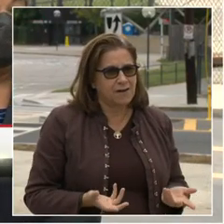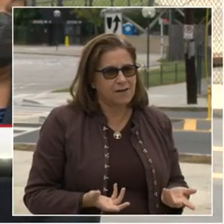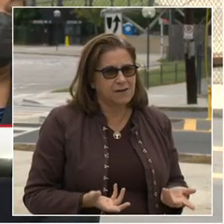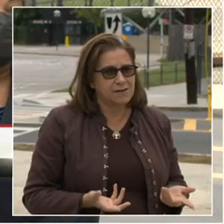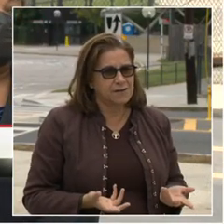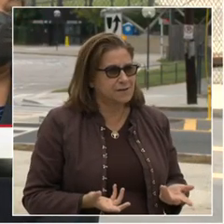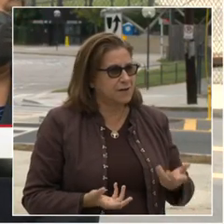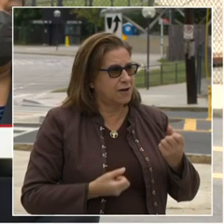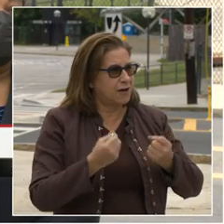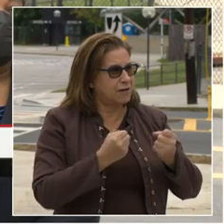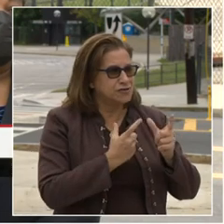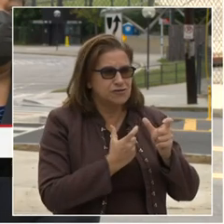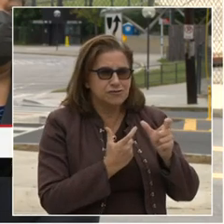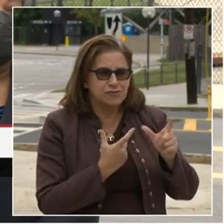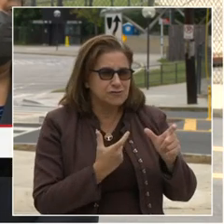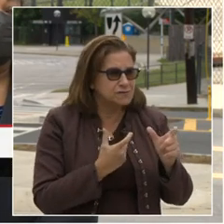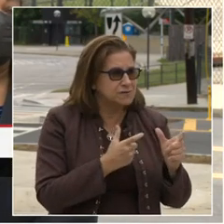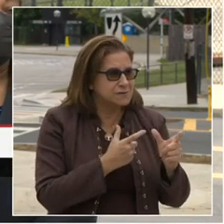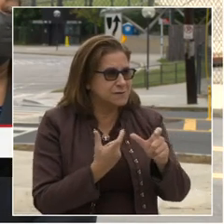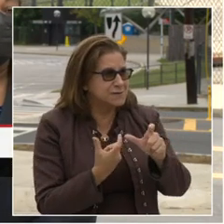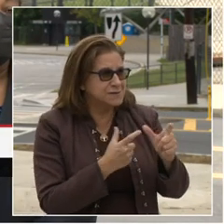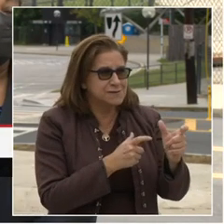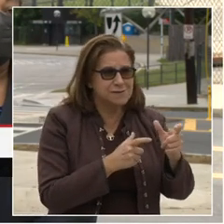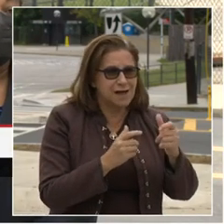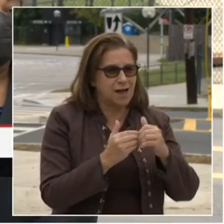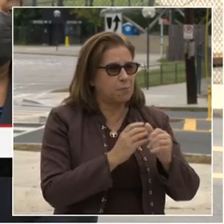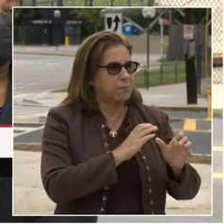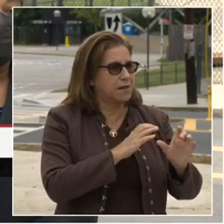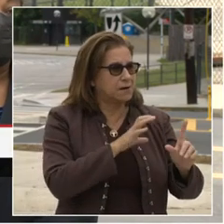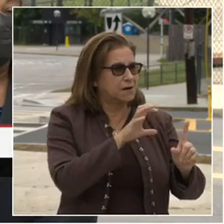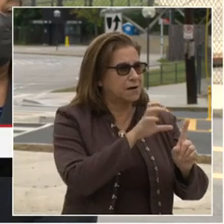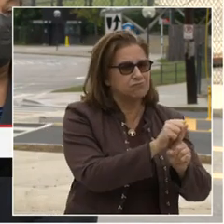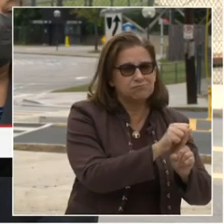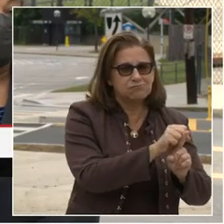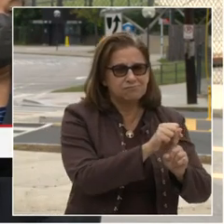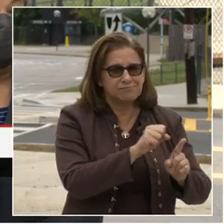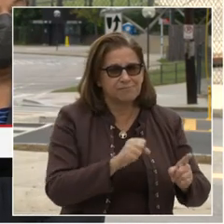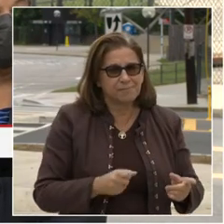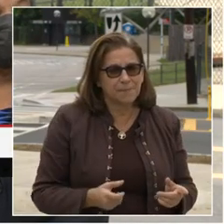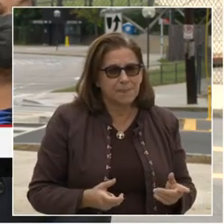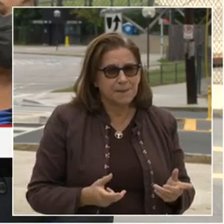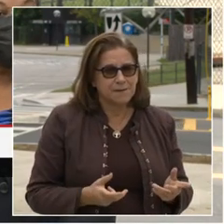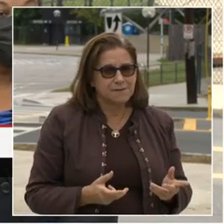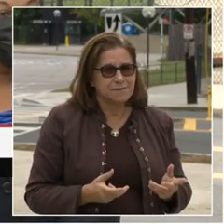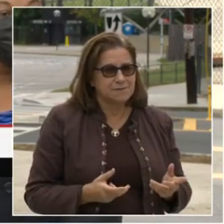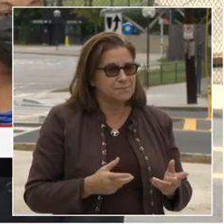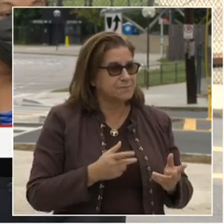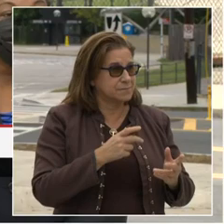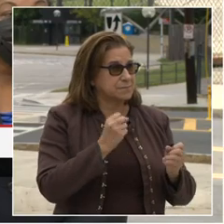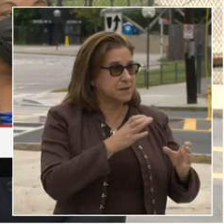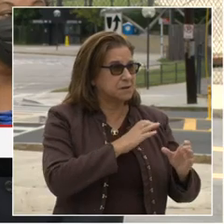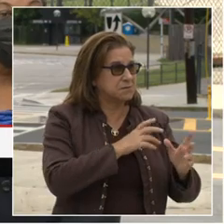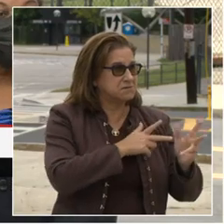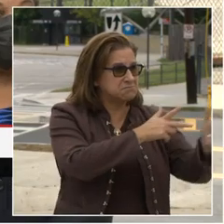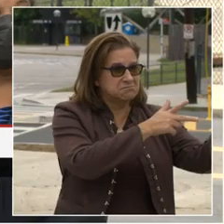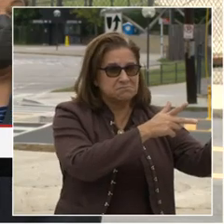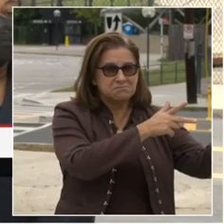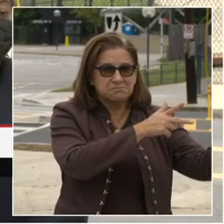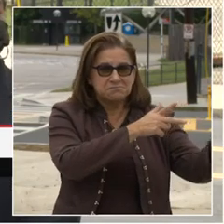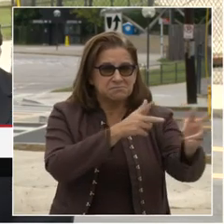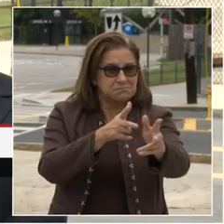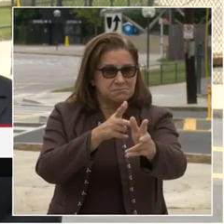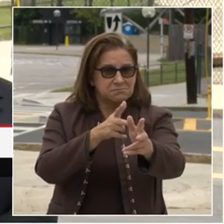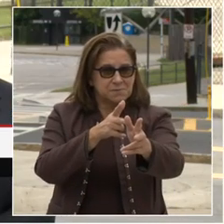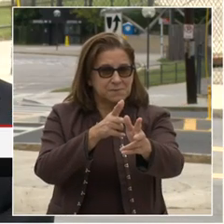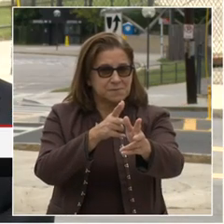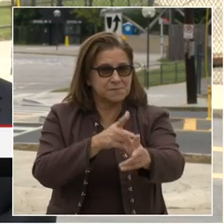homes. And it's Okay. always a struggle trying to get information after the police chase. What happened? What caused it? Why did you chase this person from all the way, some town, all